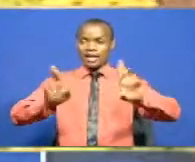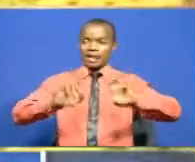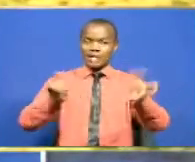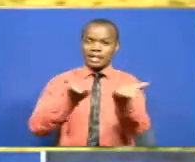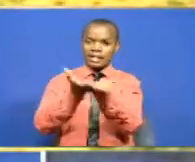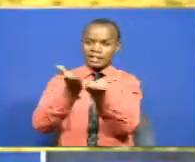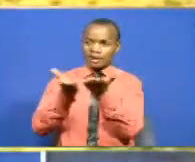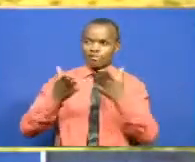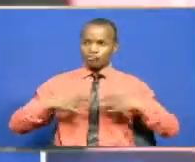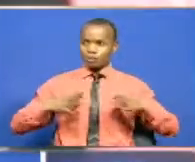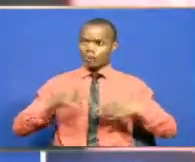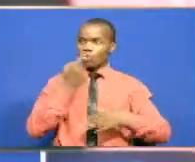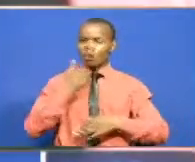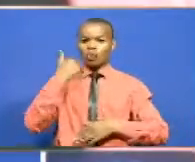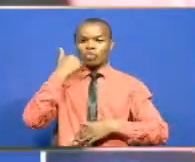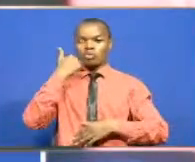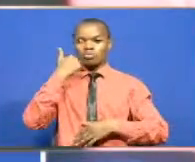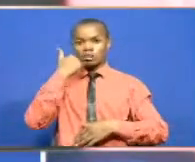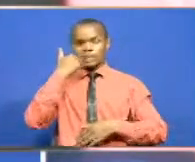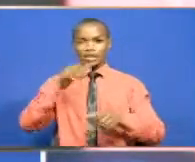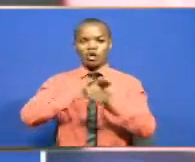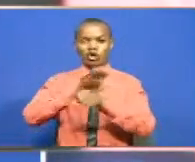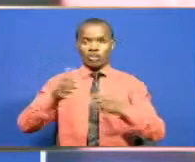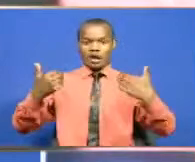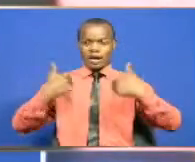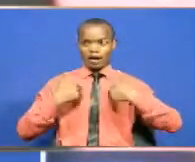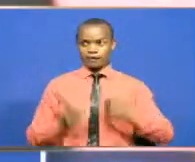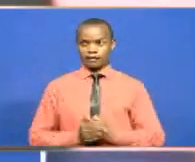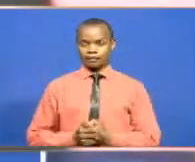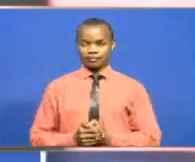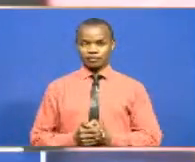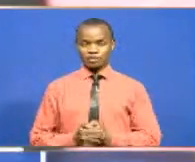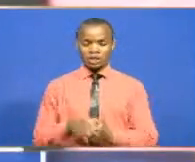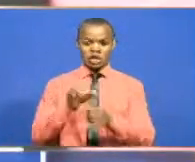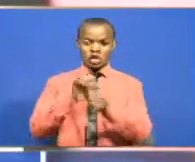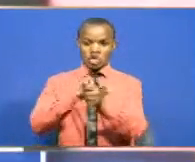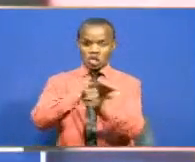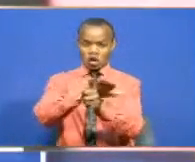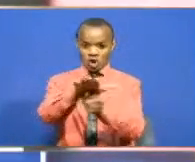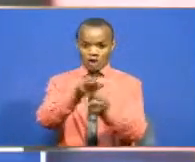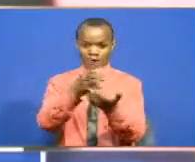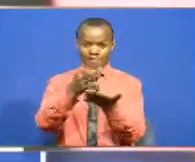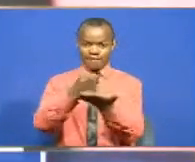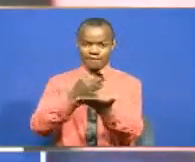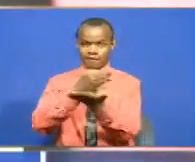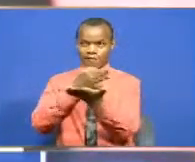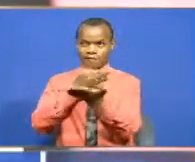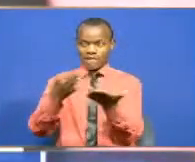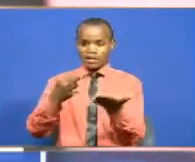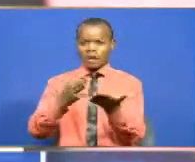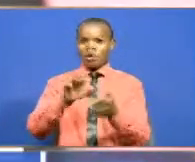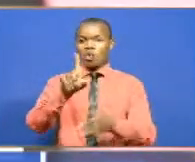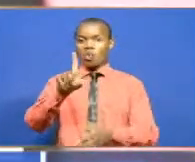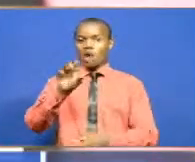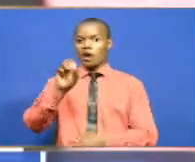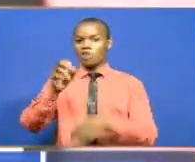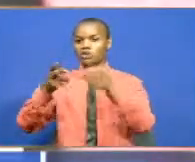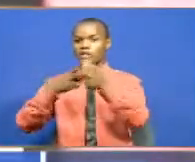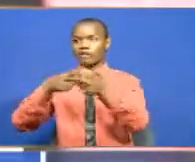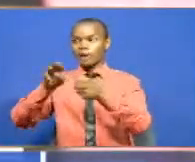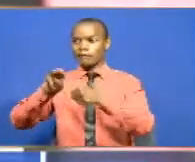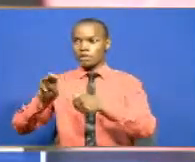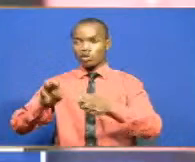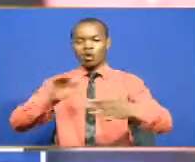COVID-19 patients. So far, COVID fund has spent 107 million out of the